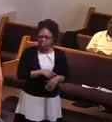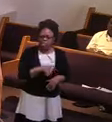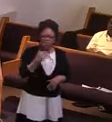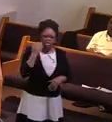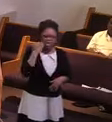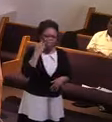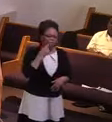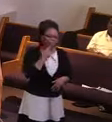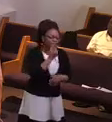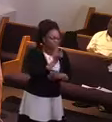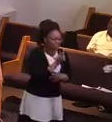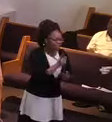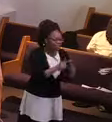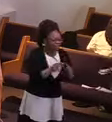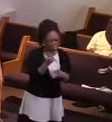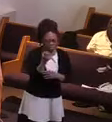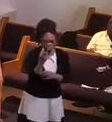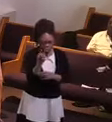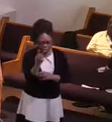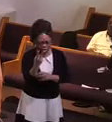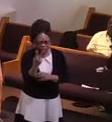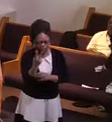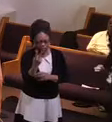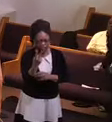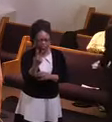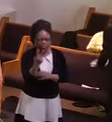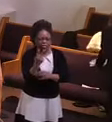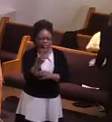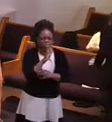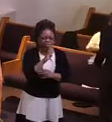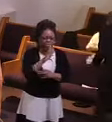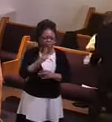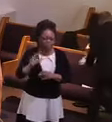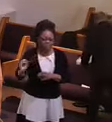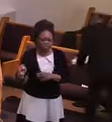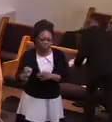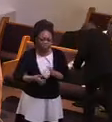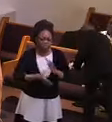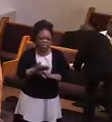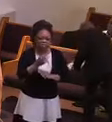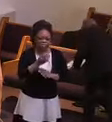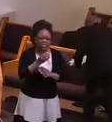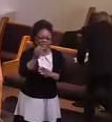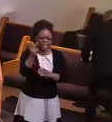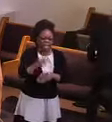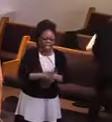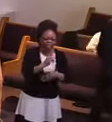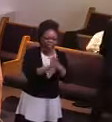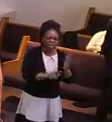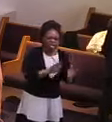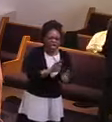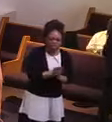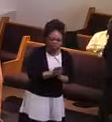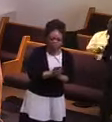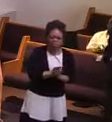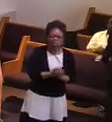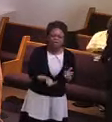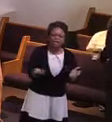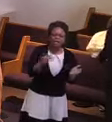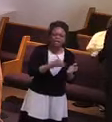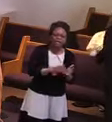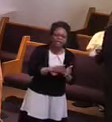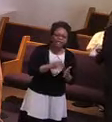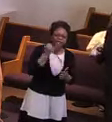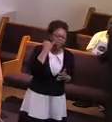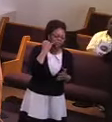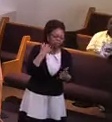is 12. Amen. It's 12 noon. The bus will be leaving in half an hour. So we got enough time to shake a few hands again. If you're